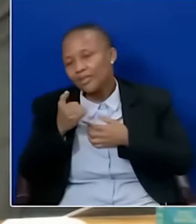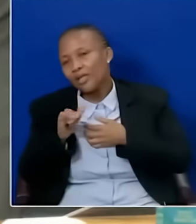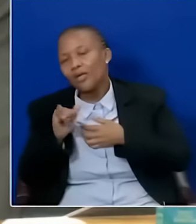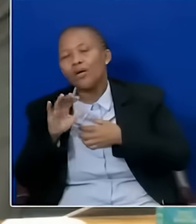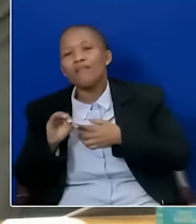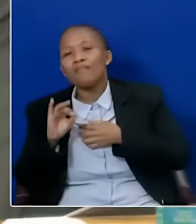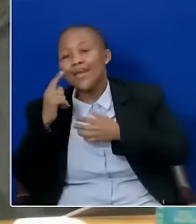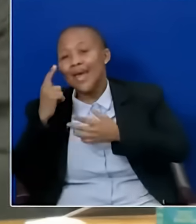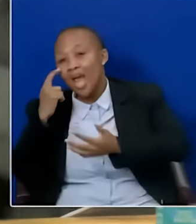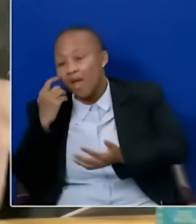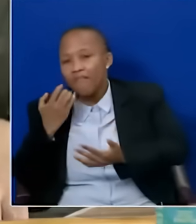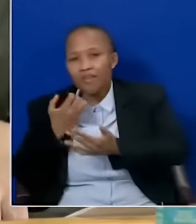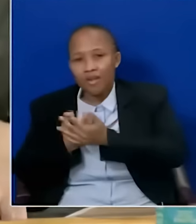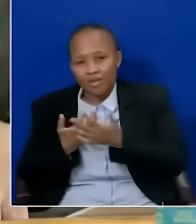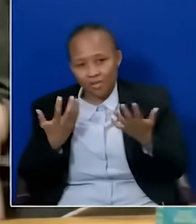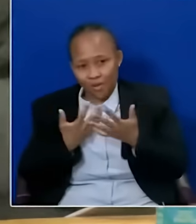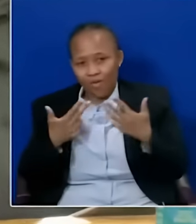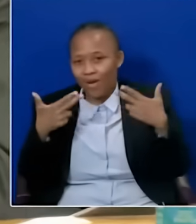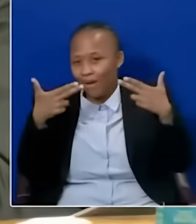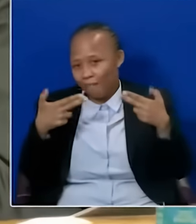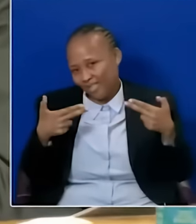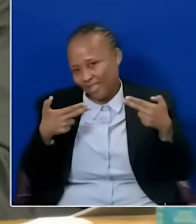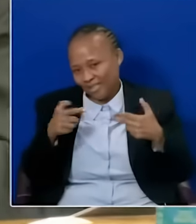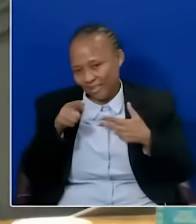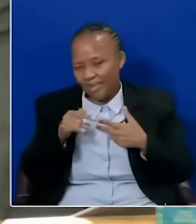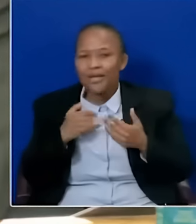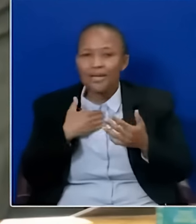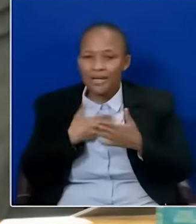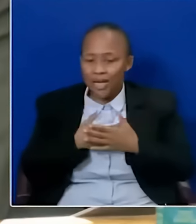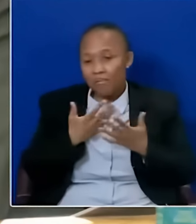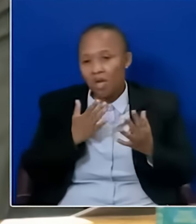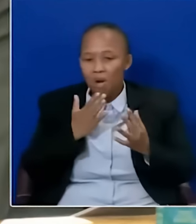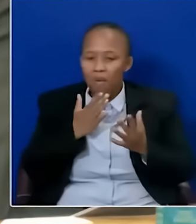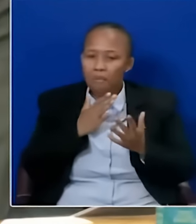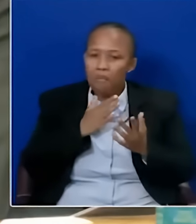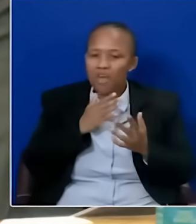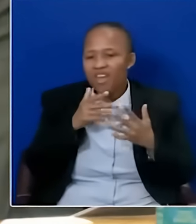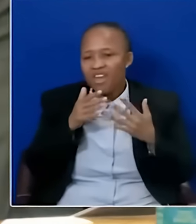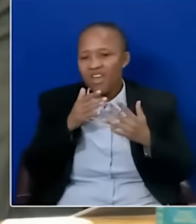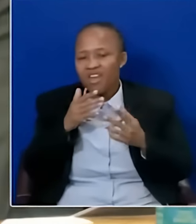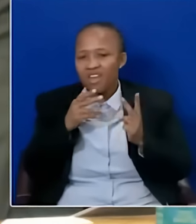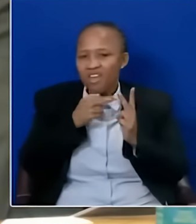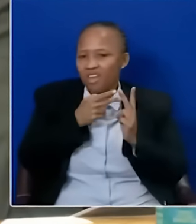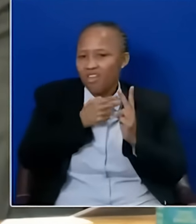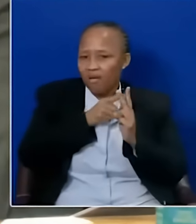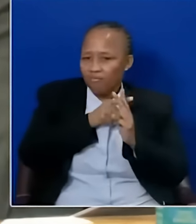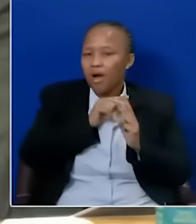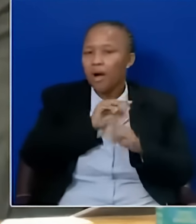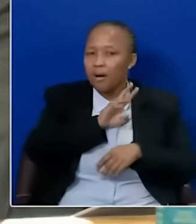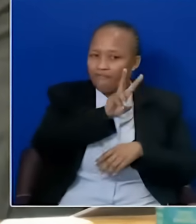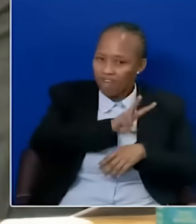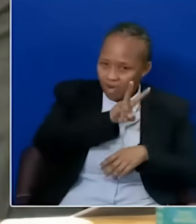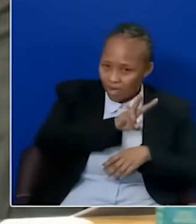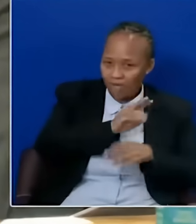section, either in the Bramley file or in the Vereeniging file. That is correct, Commissioner.